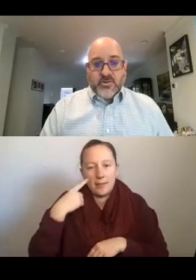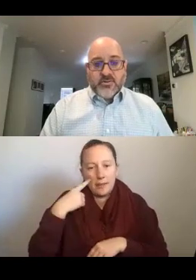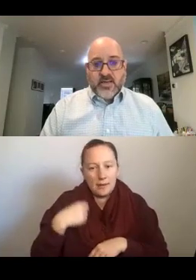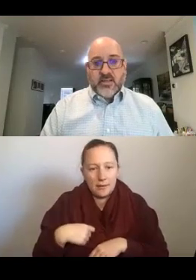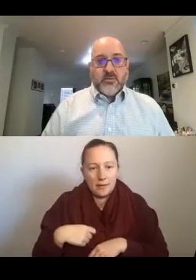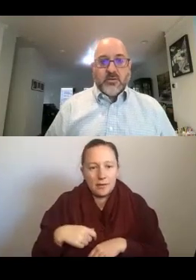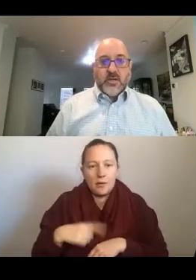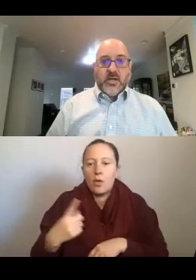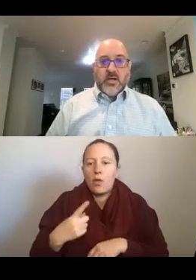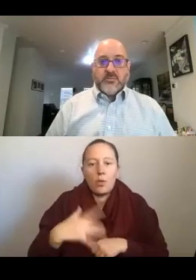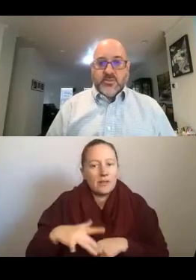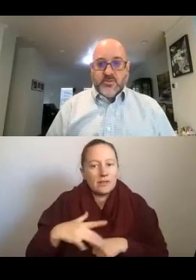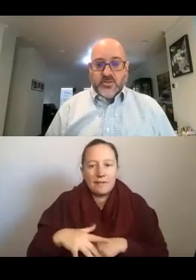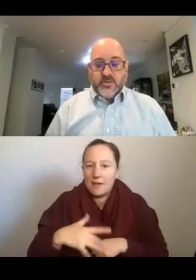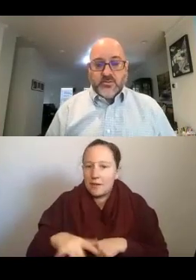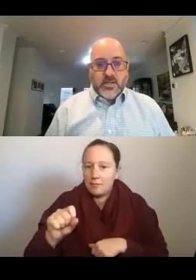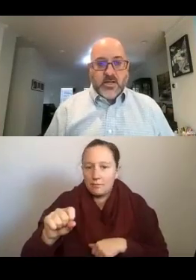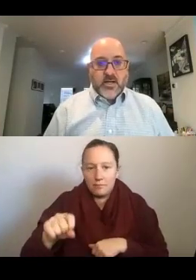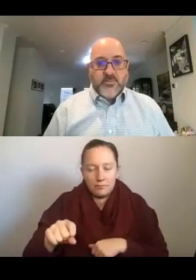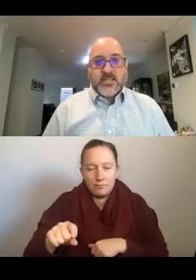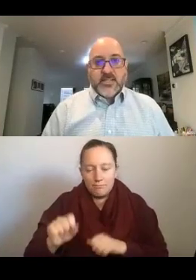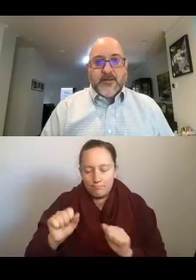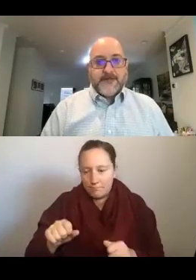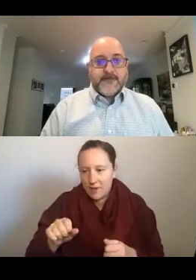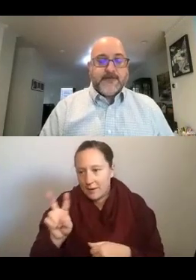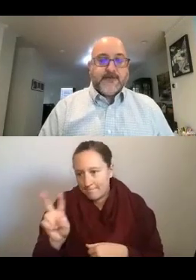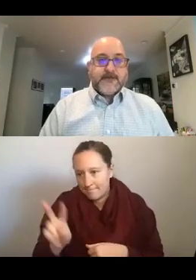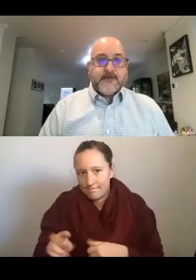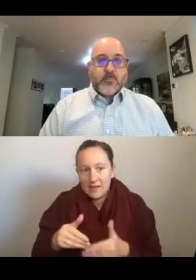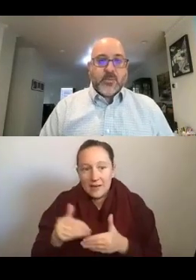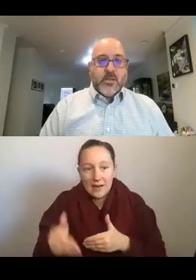these are always available to you. Next slide.